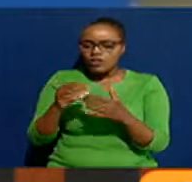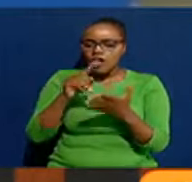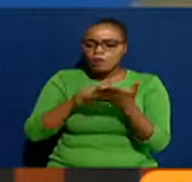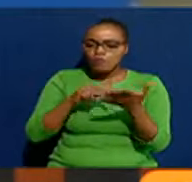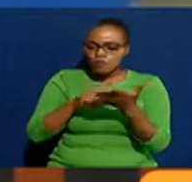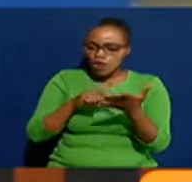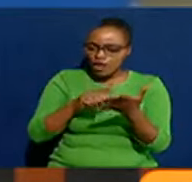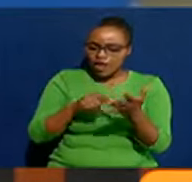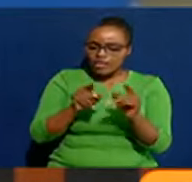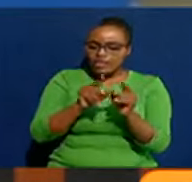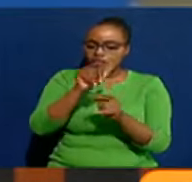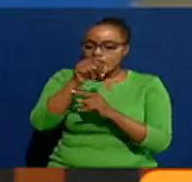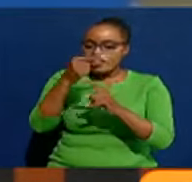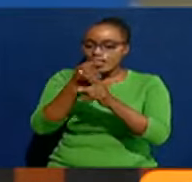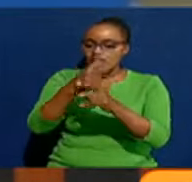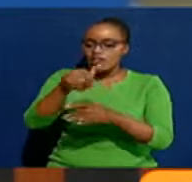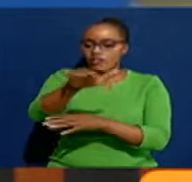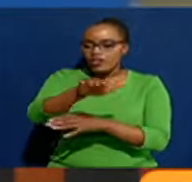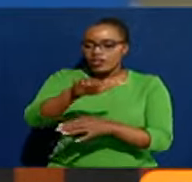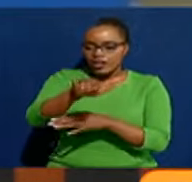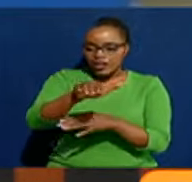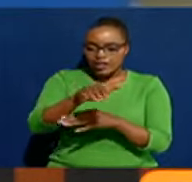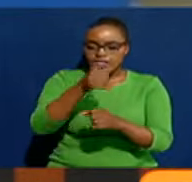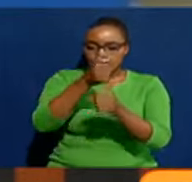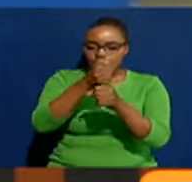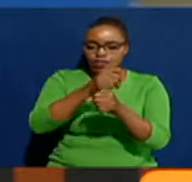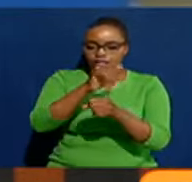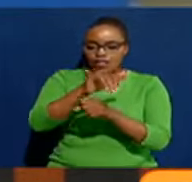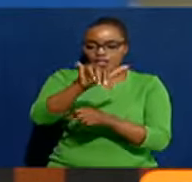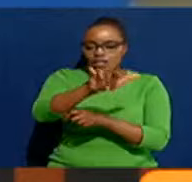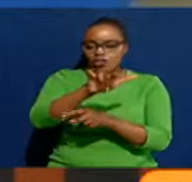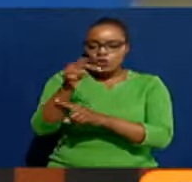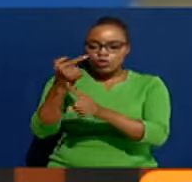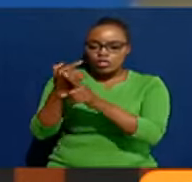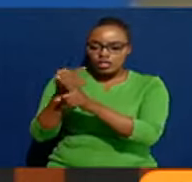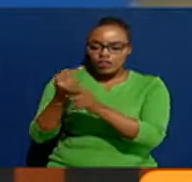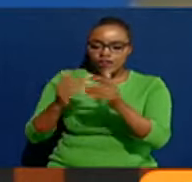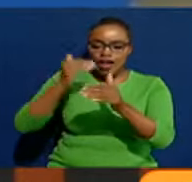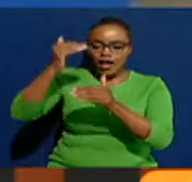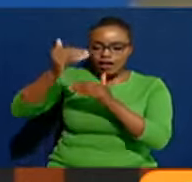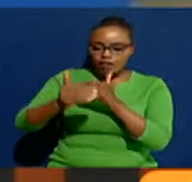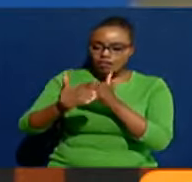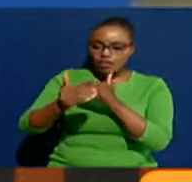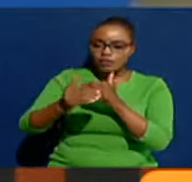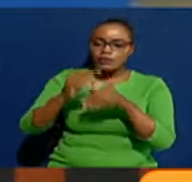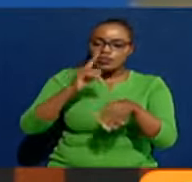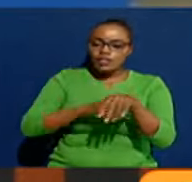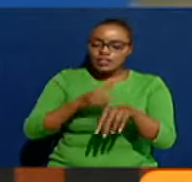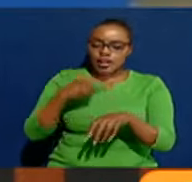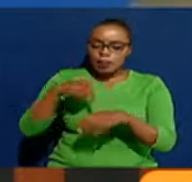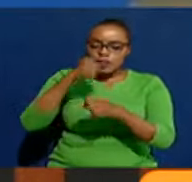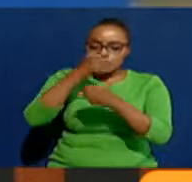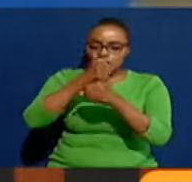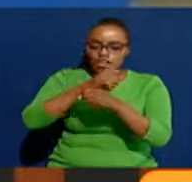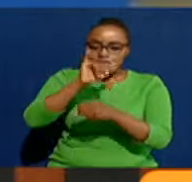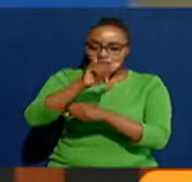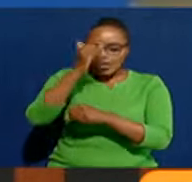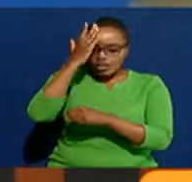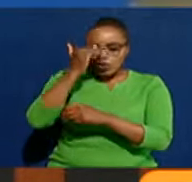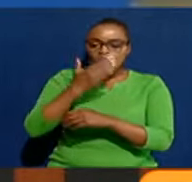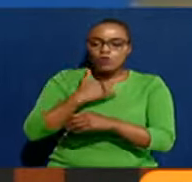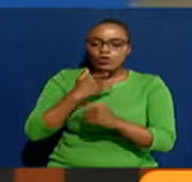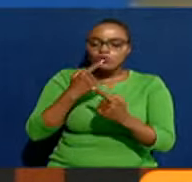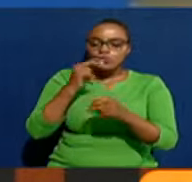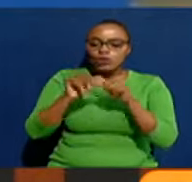at Moya, and several other places. There are several locations. Now, after that, when we were carrying out that, because of, I want to touch